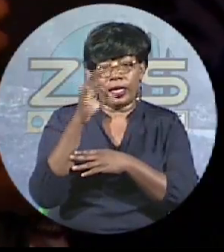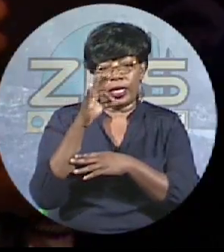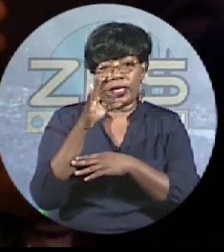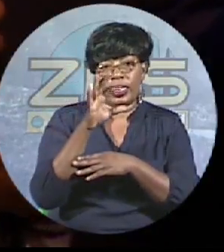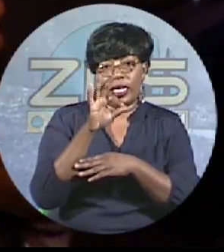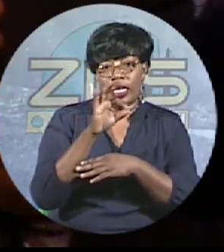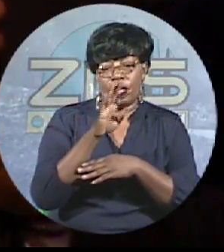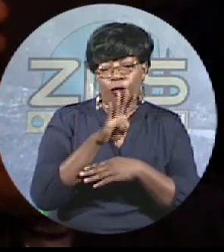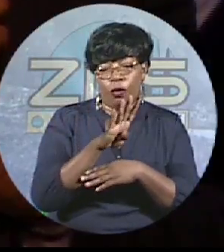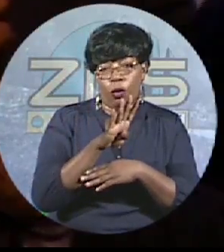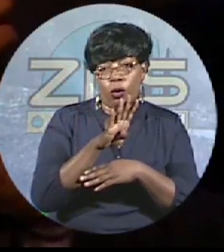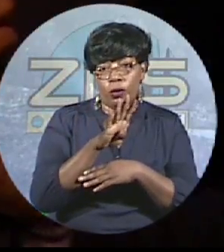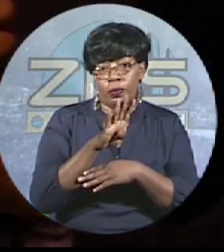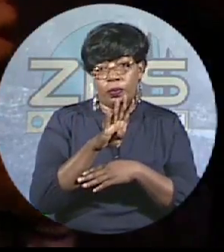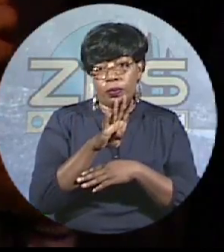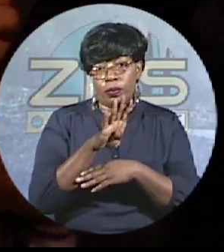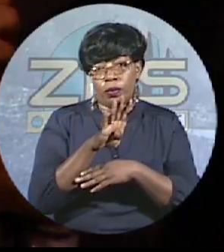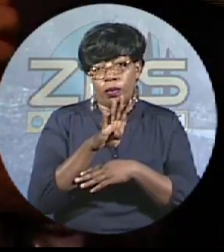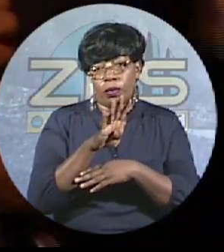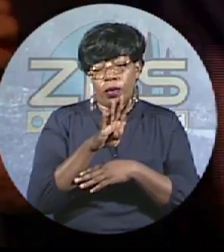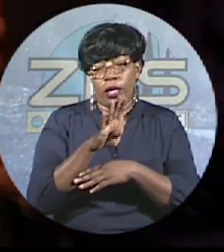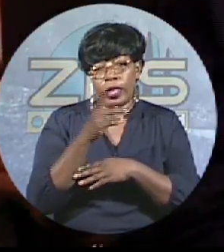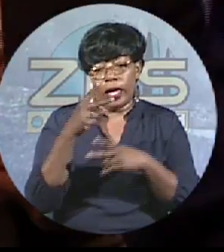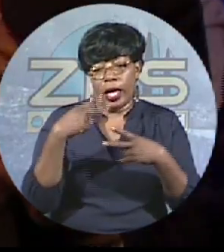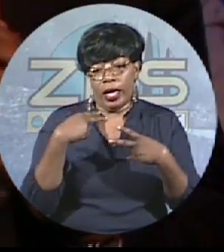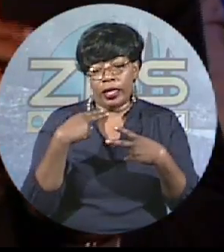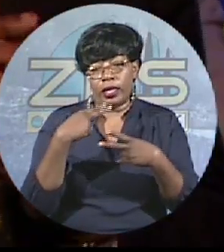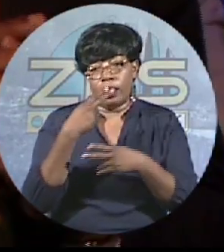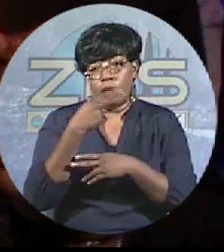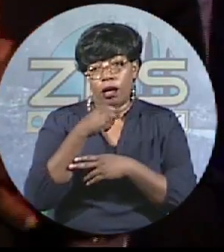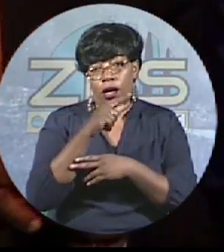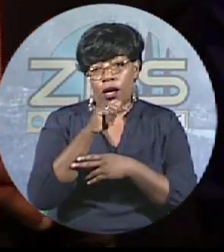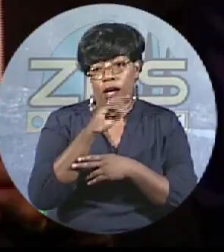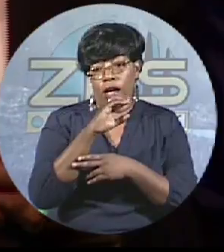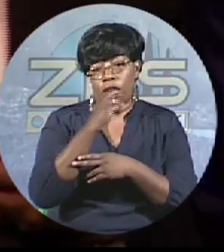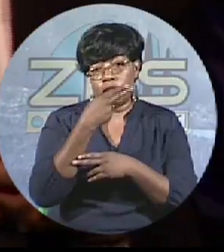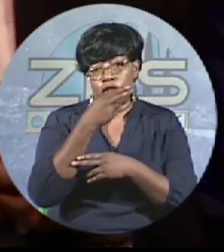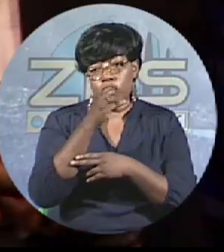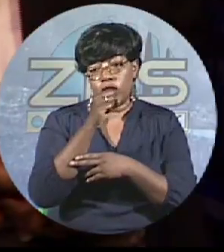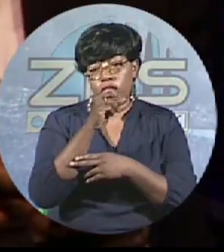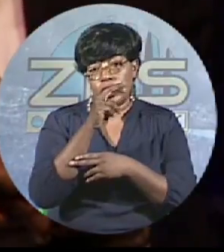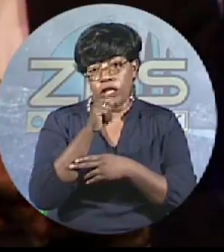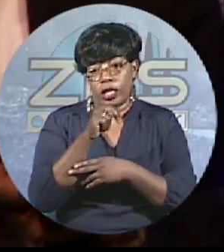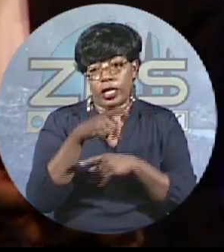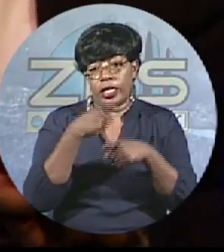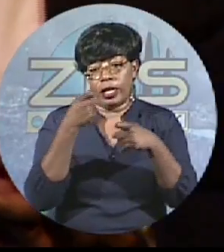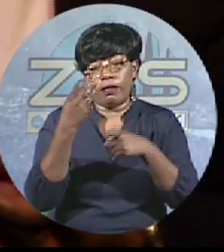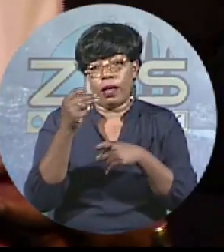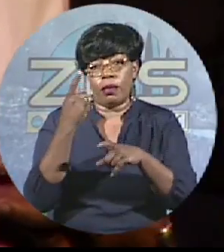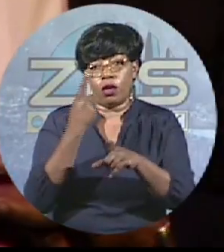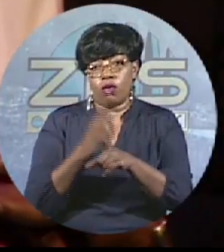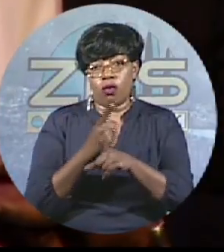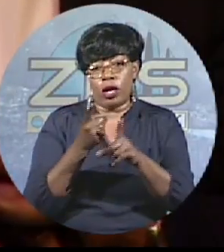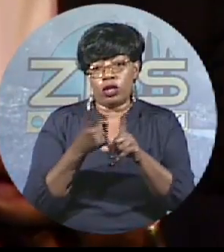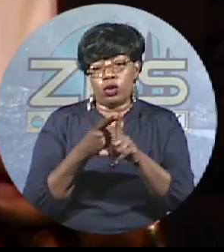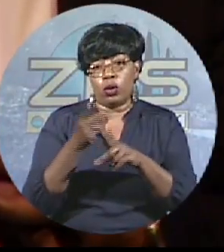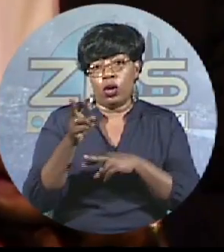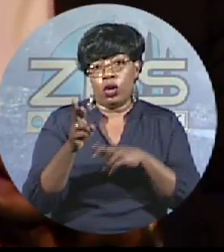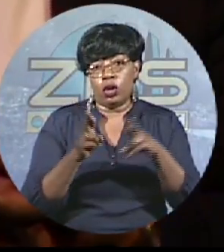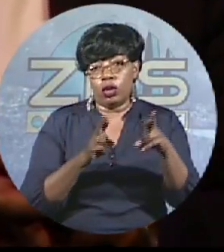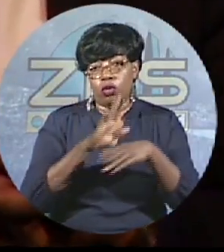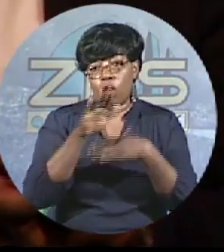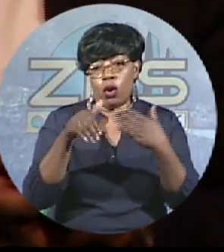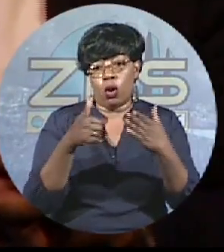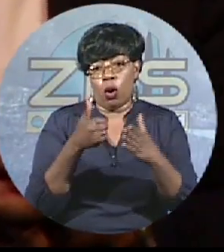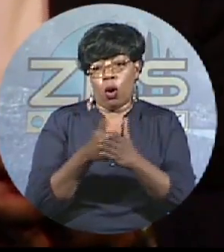1994, they signed an agreement with Hutchison that gave Hutchison the right to control